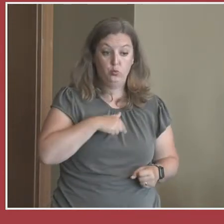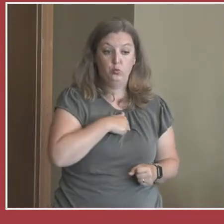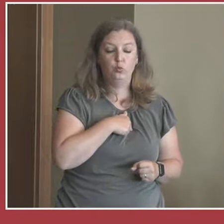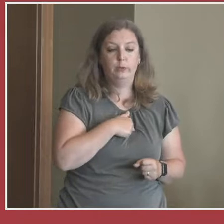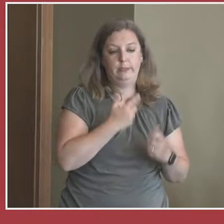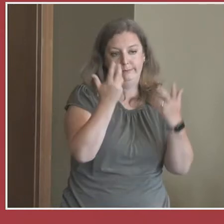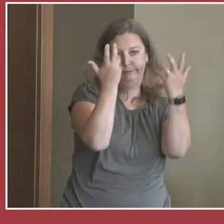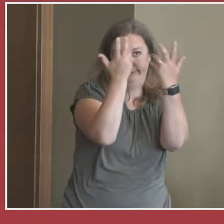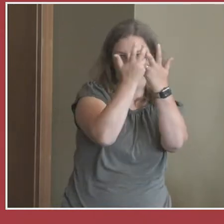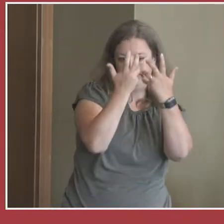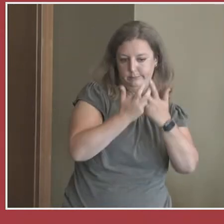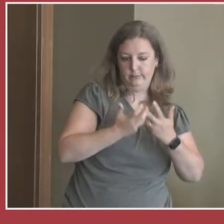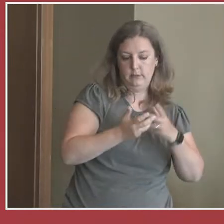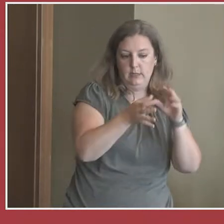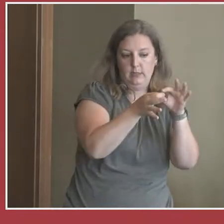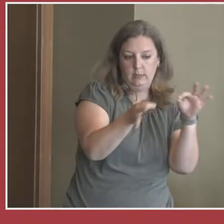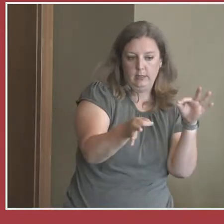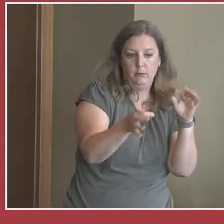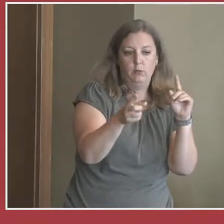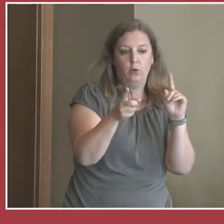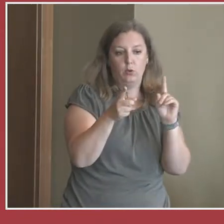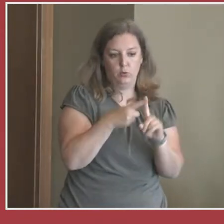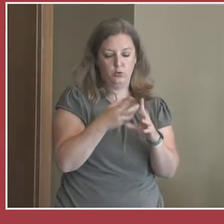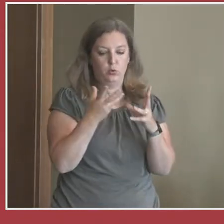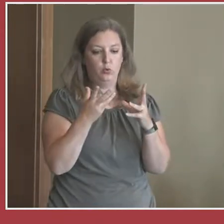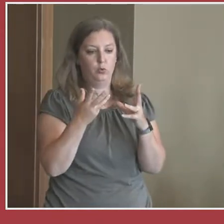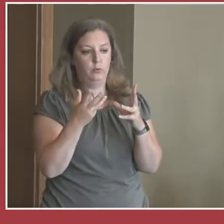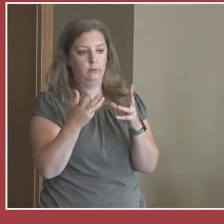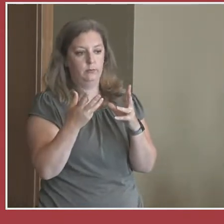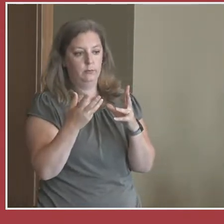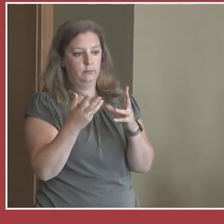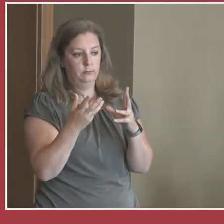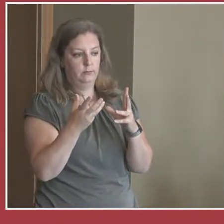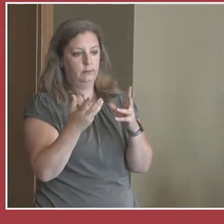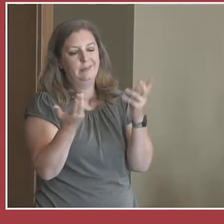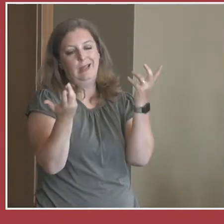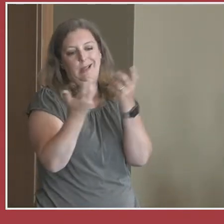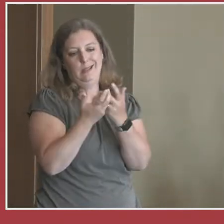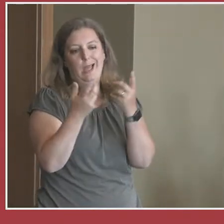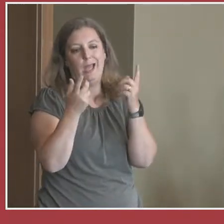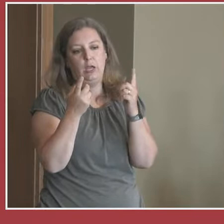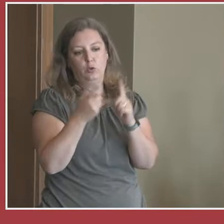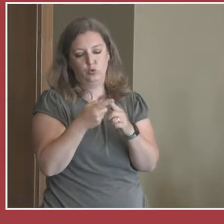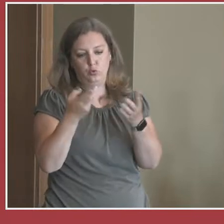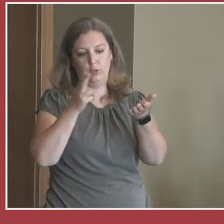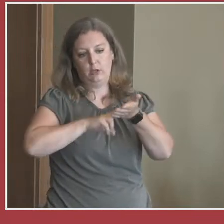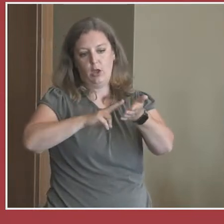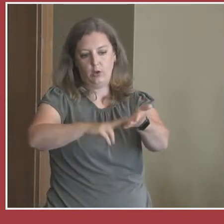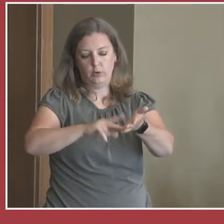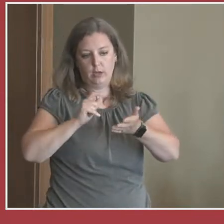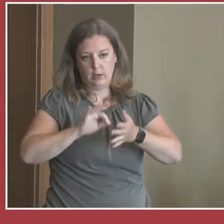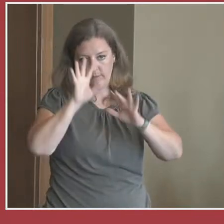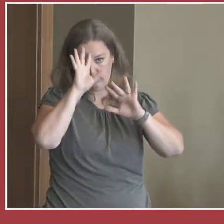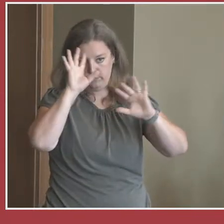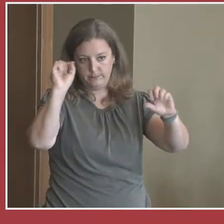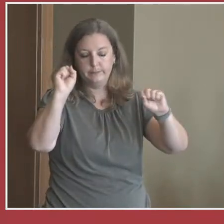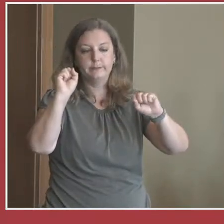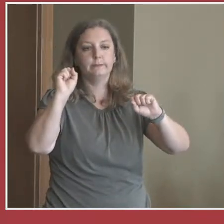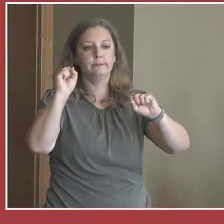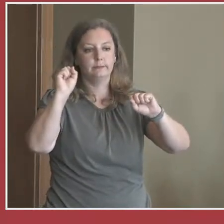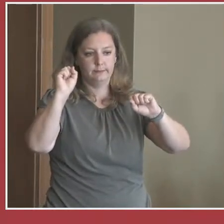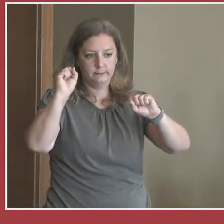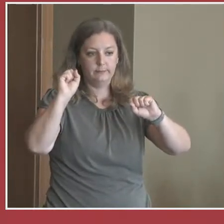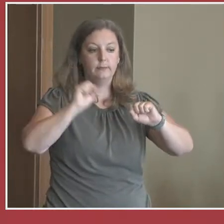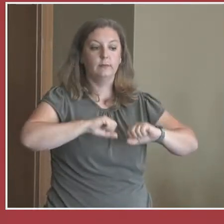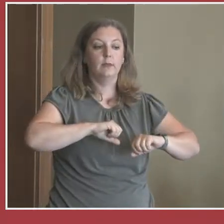we aligned the language to we just said it's aligned to the contract of the superintendent.